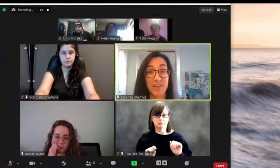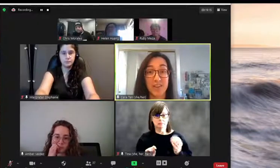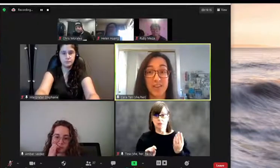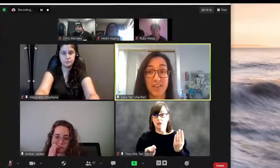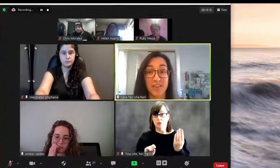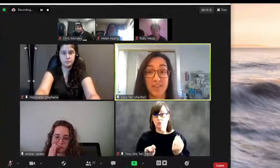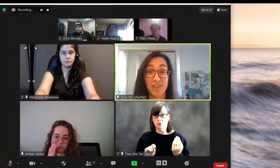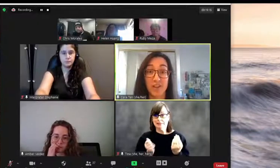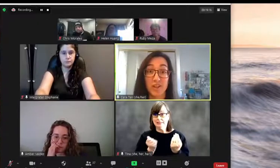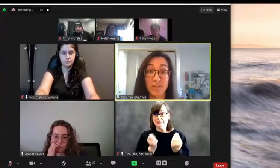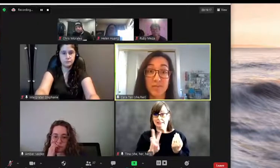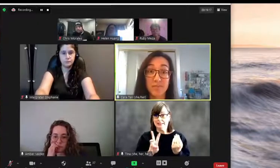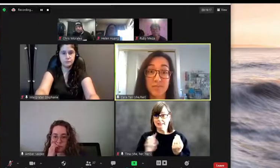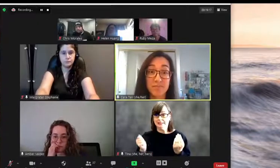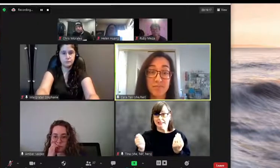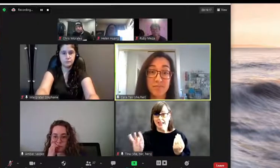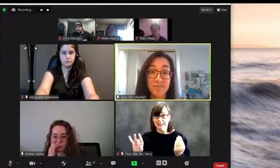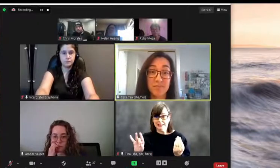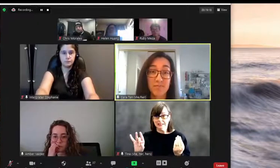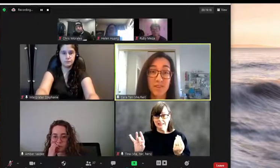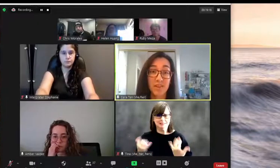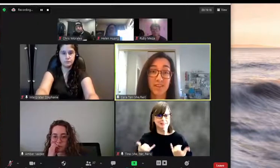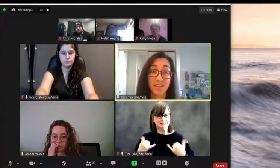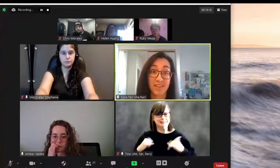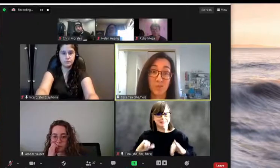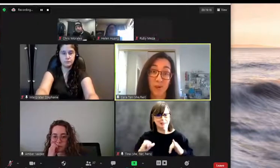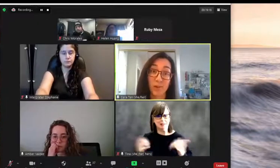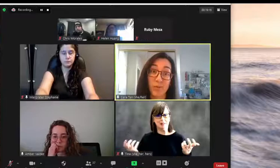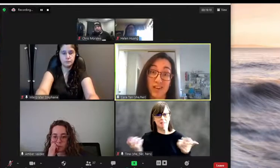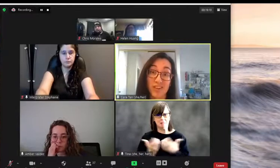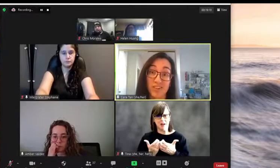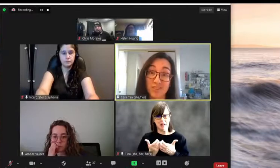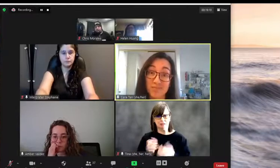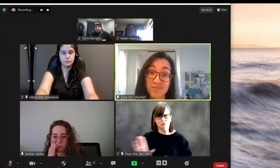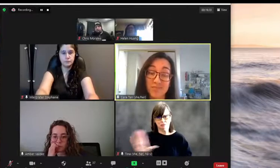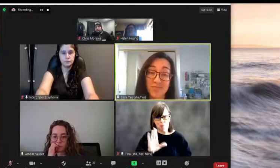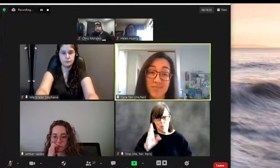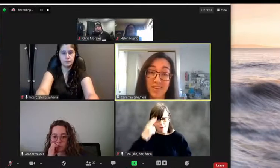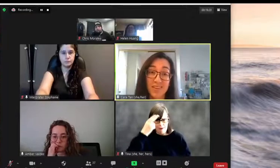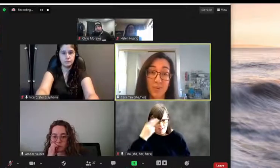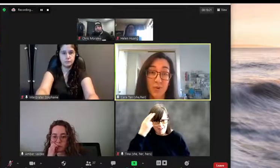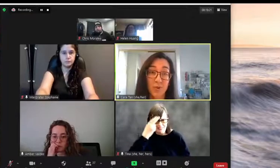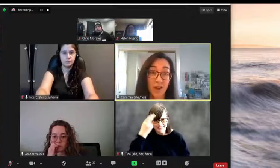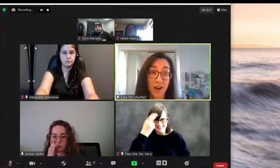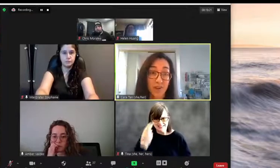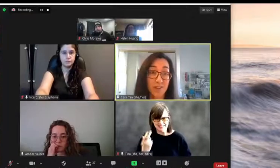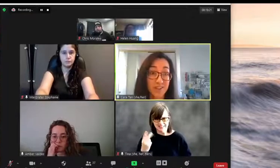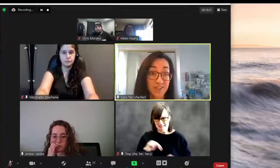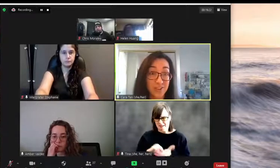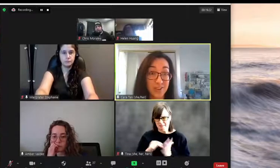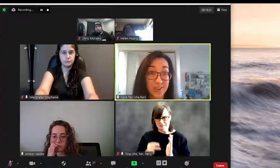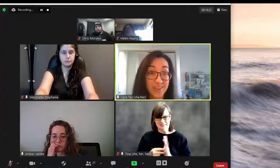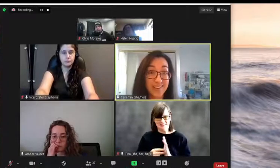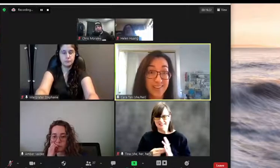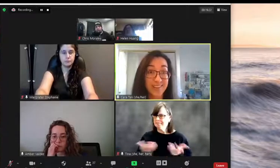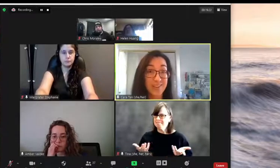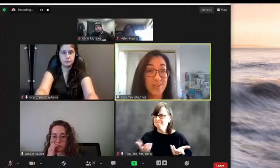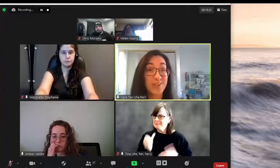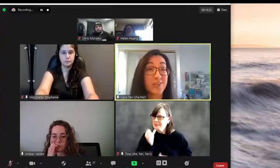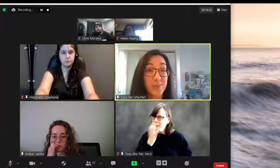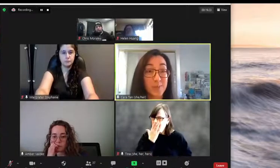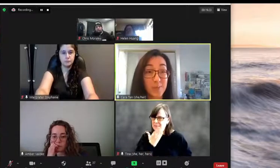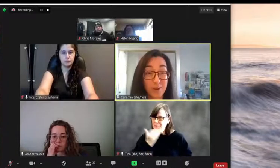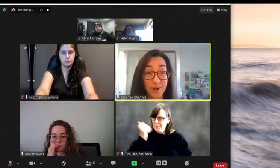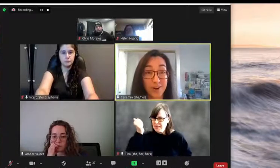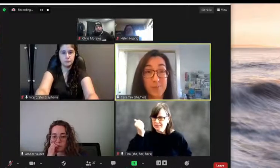any evidence that disagrees. That's a problem, actually. So I want to tell you